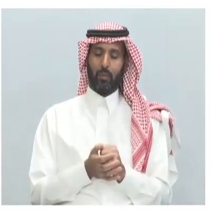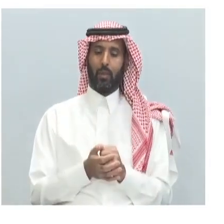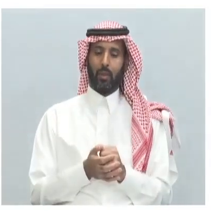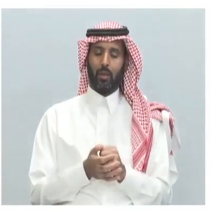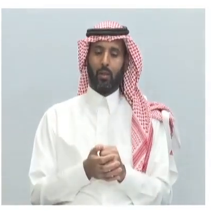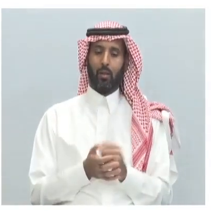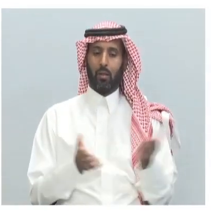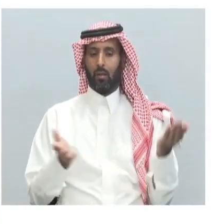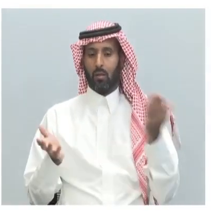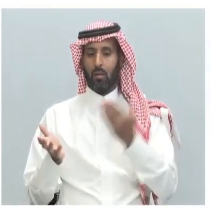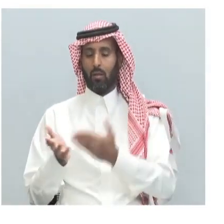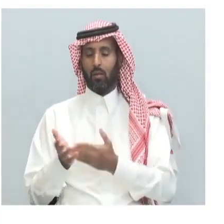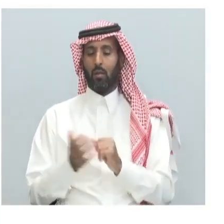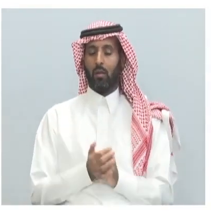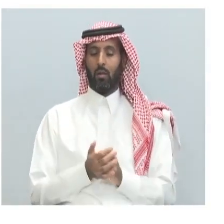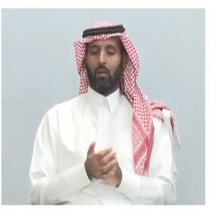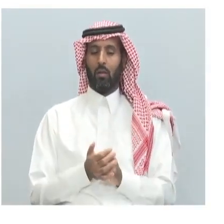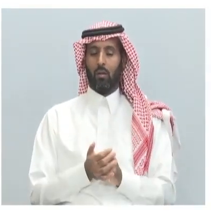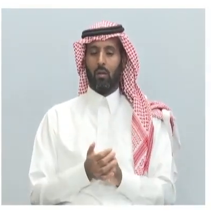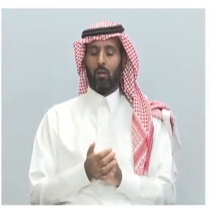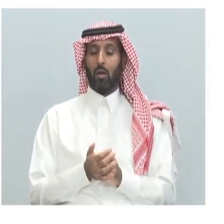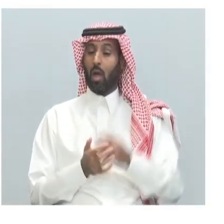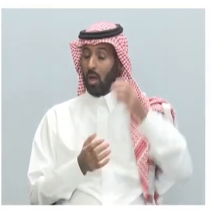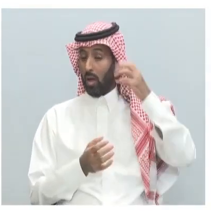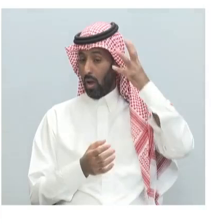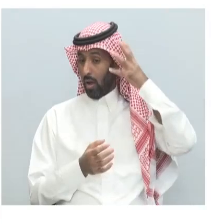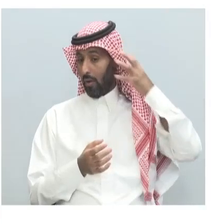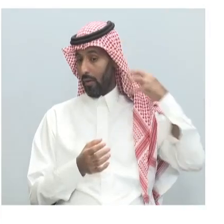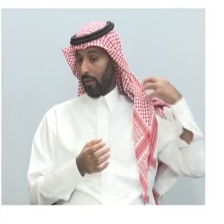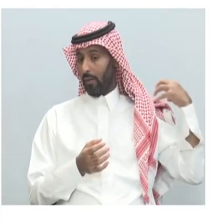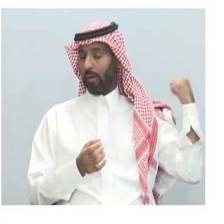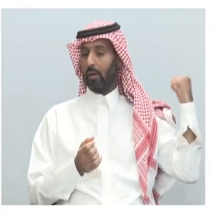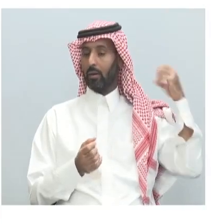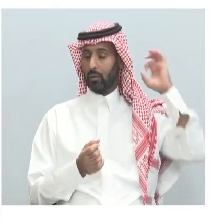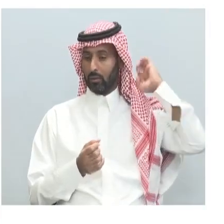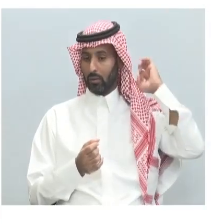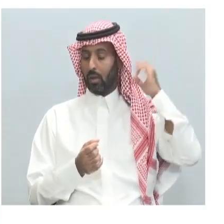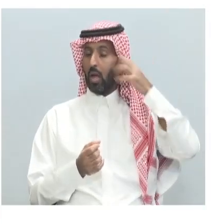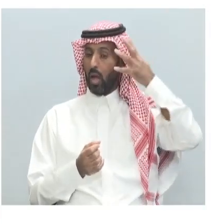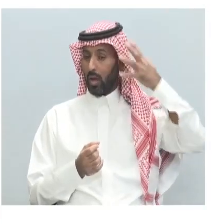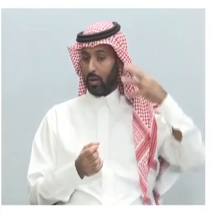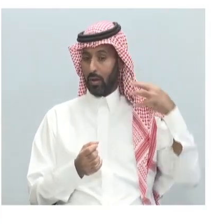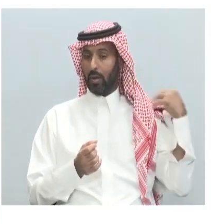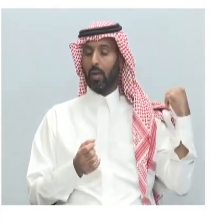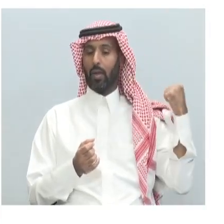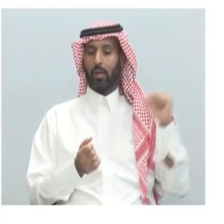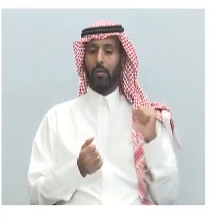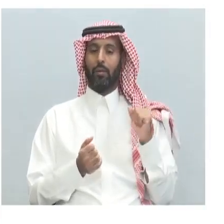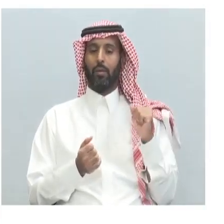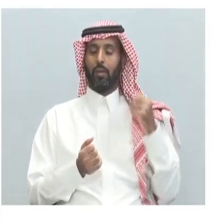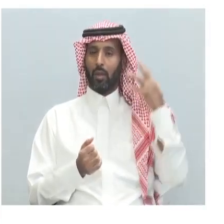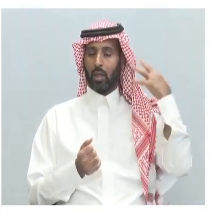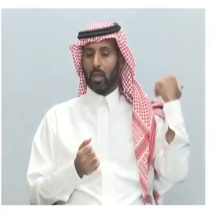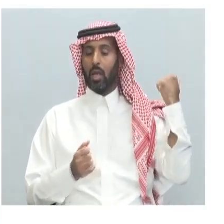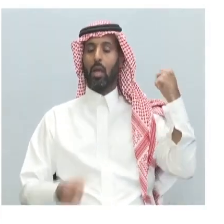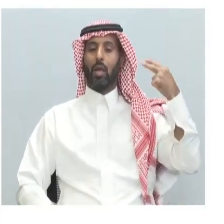this is a bear, okay. The second one here, we have hair. Where is hair? Yes, this is a hair, okay? So,